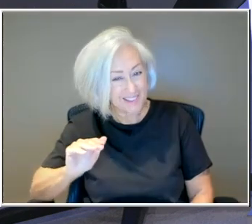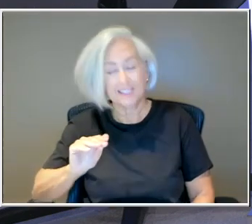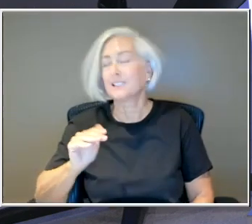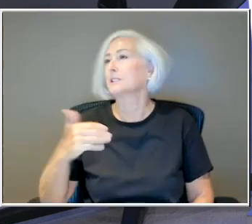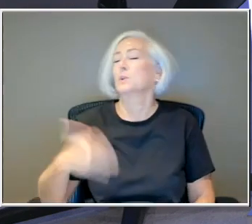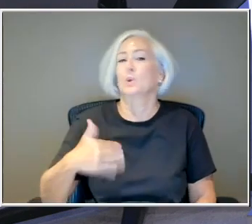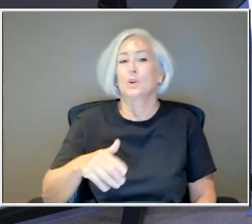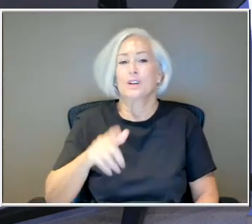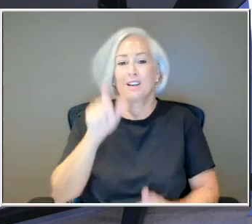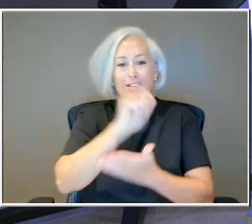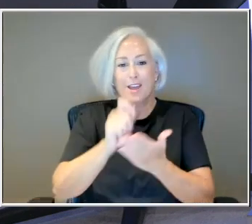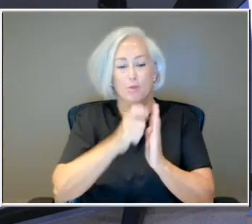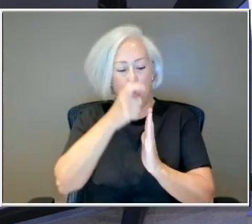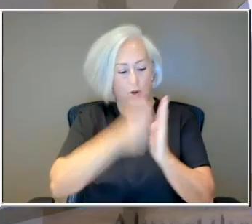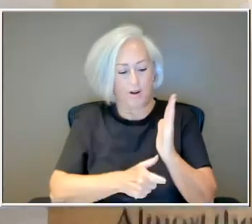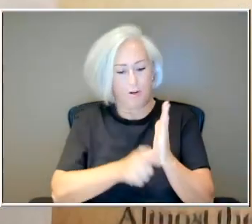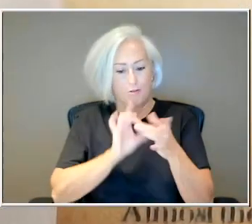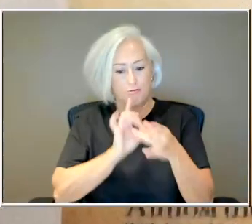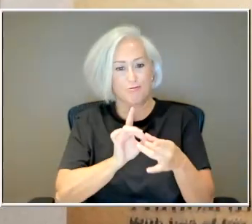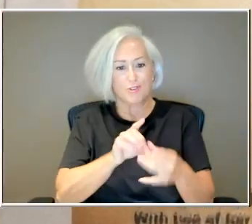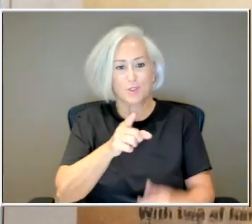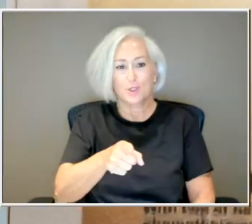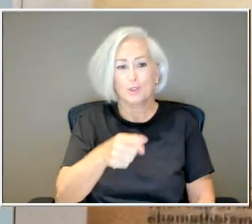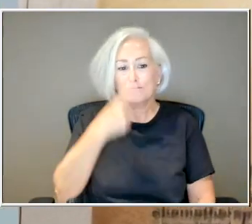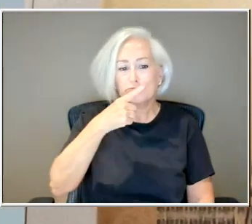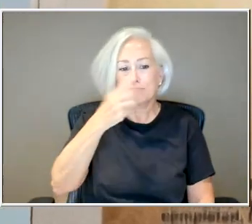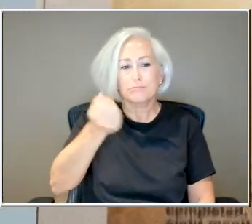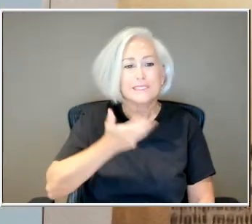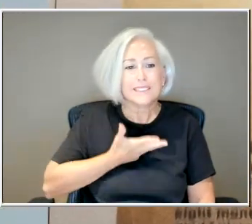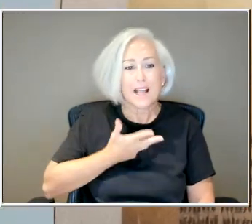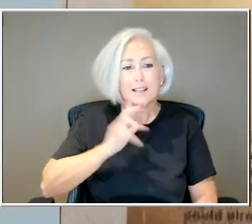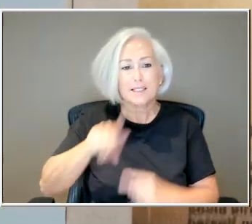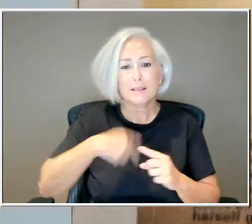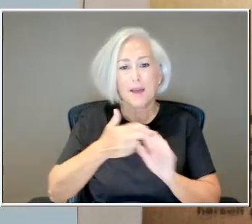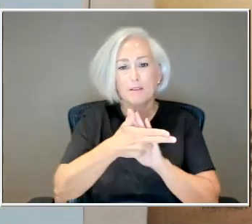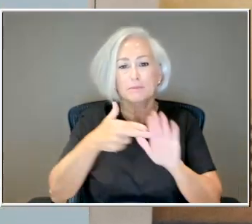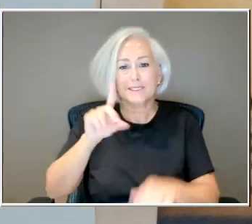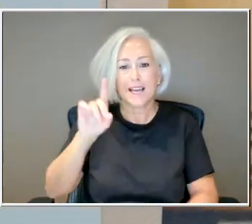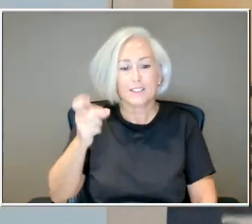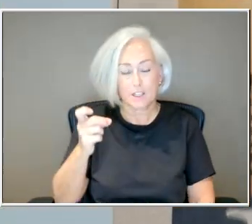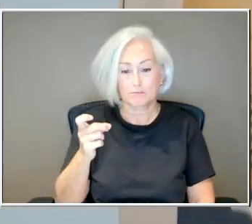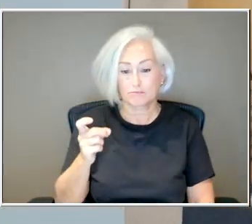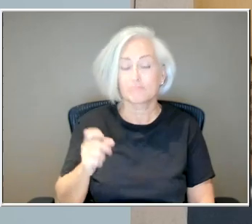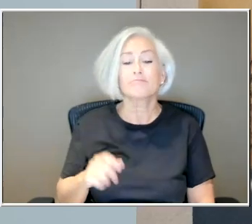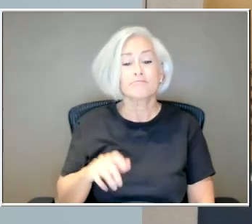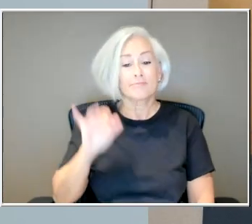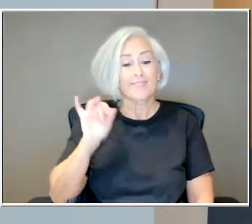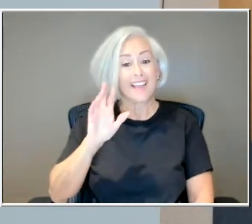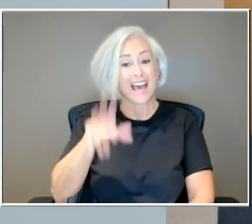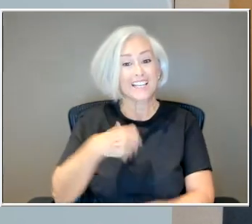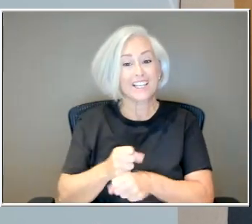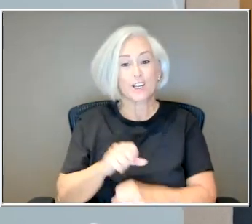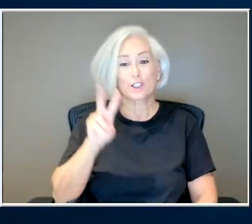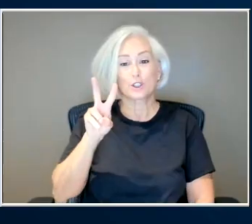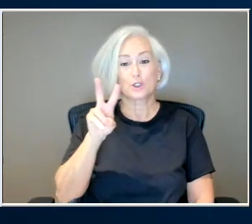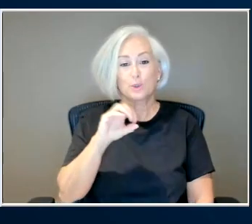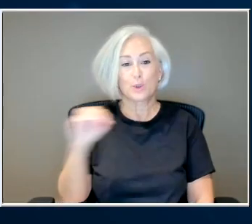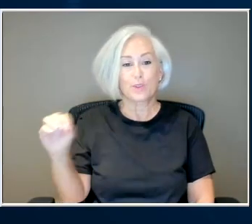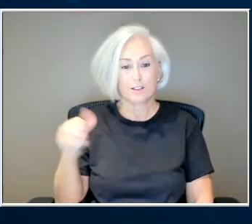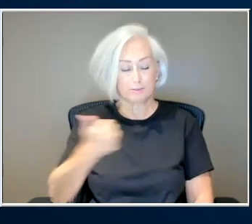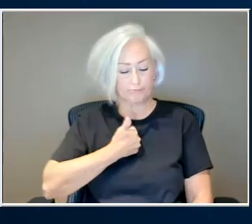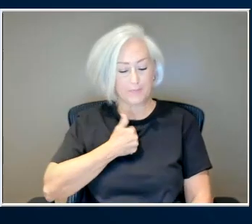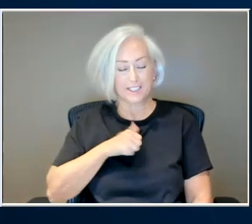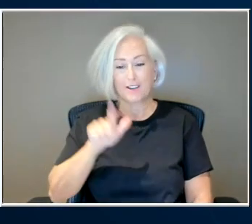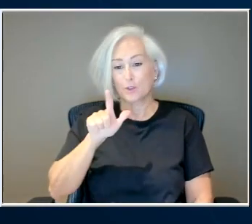you, I understand. Yes. Tell us about your diagnosis. It was the year 2000, and I was 26 weeks pregnant, and I